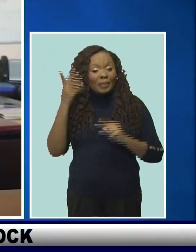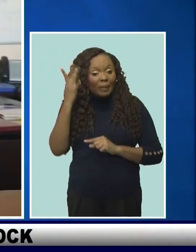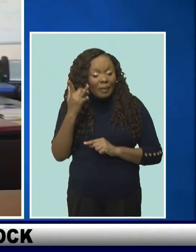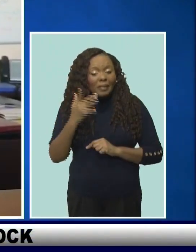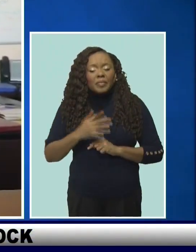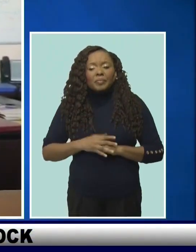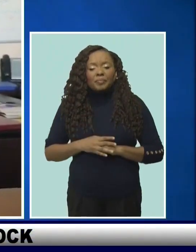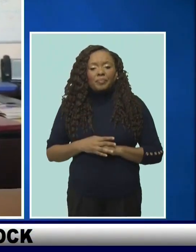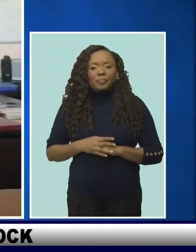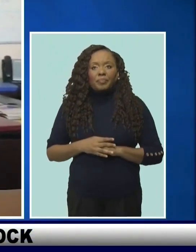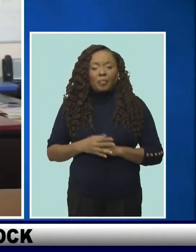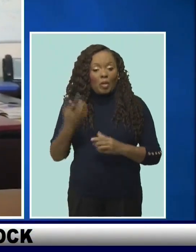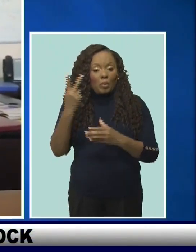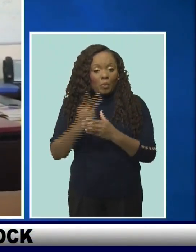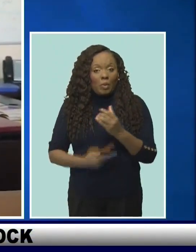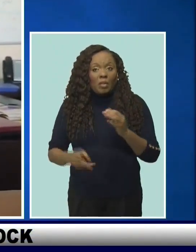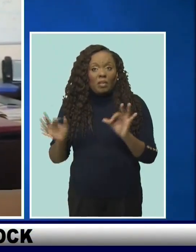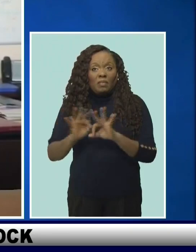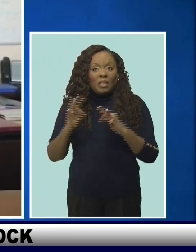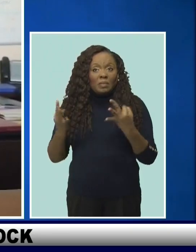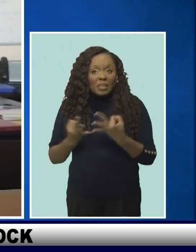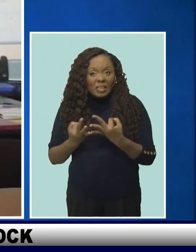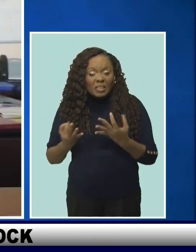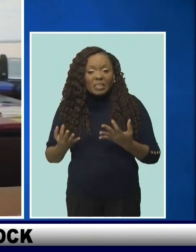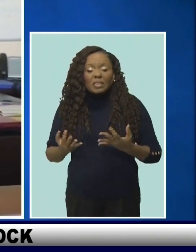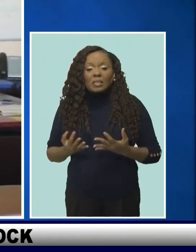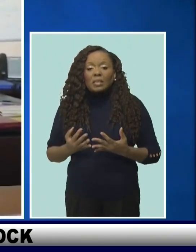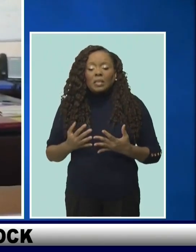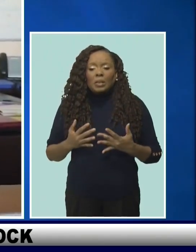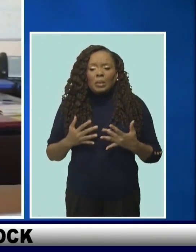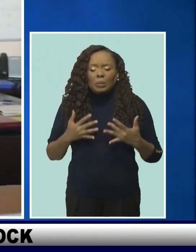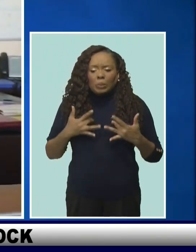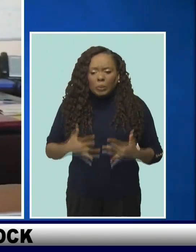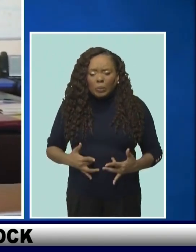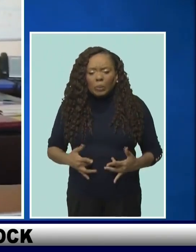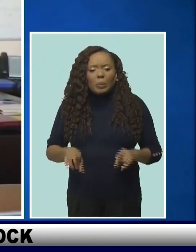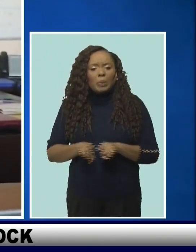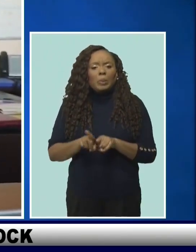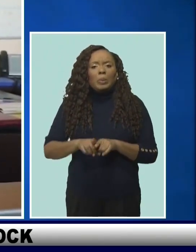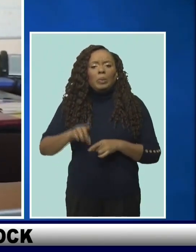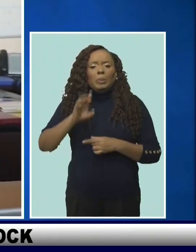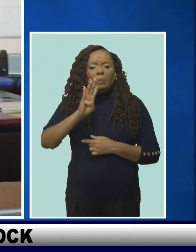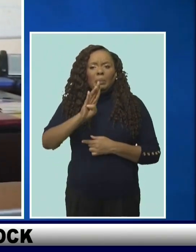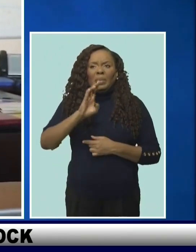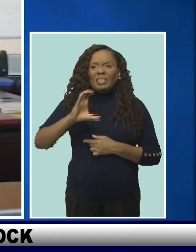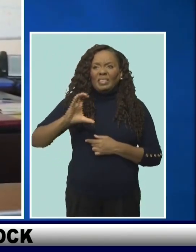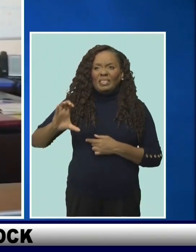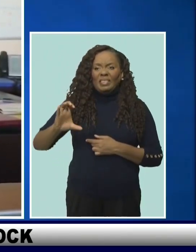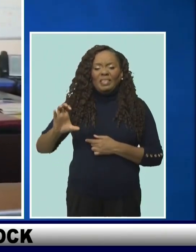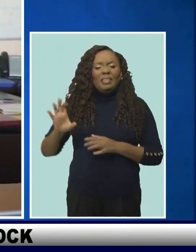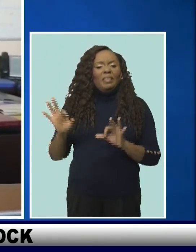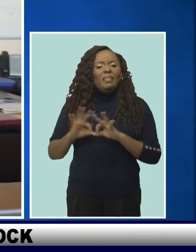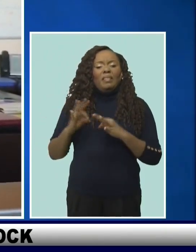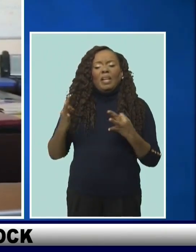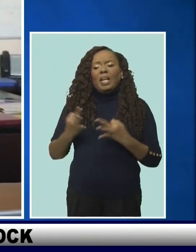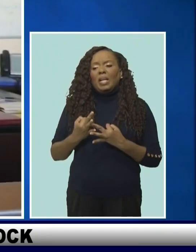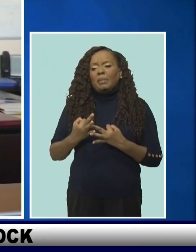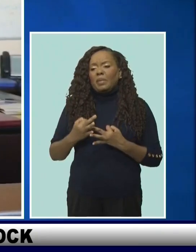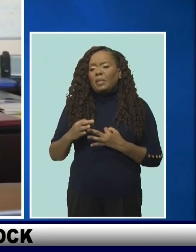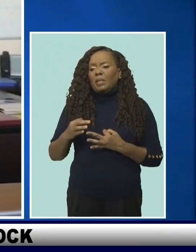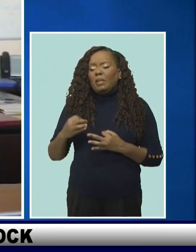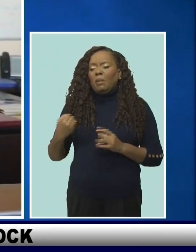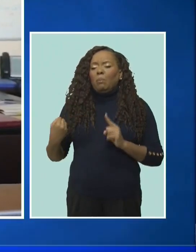reality, both families, as well as the BCC family, are all affected by scenarios